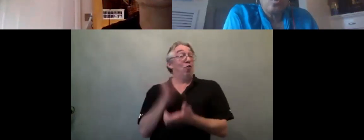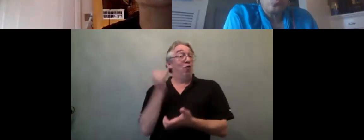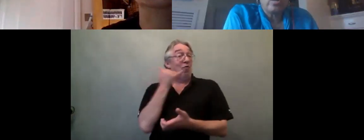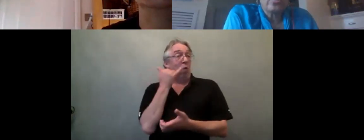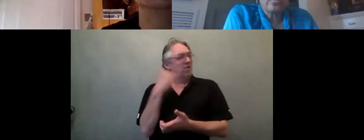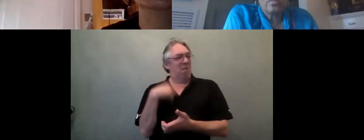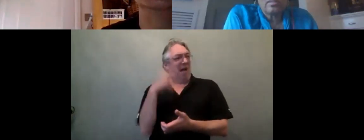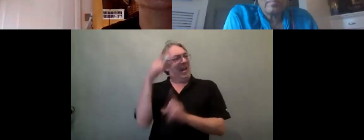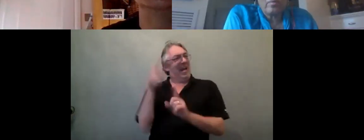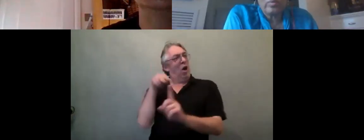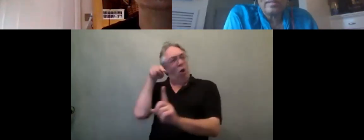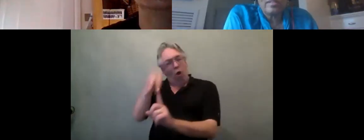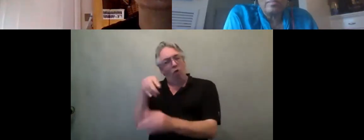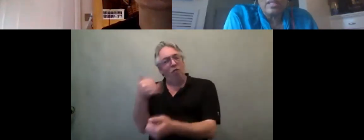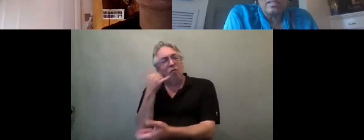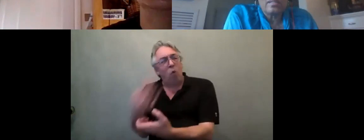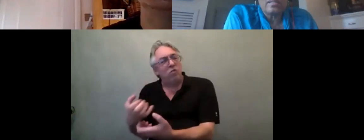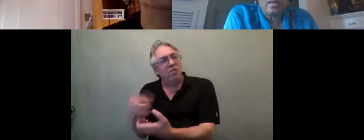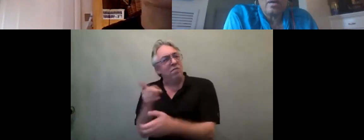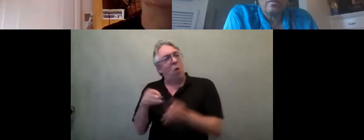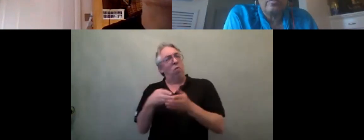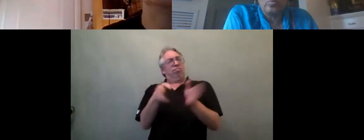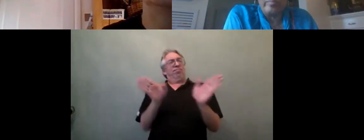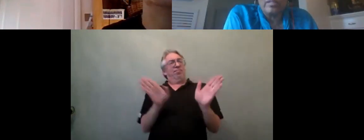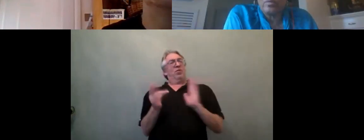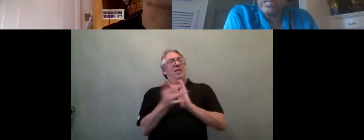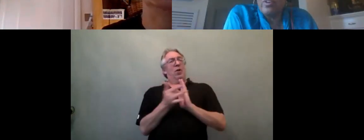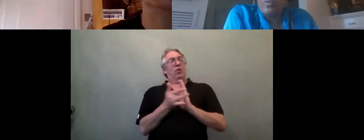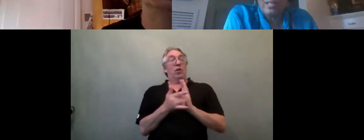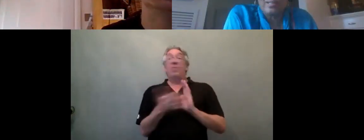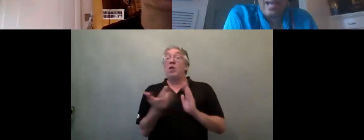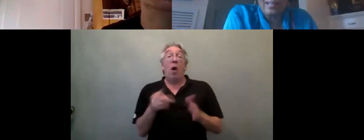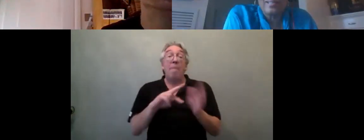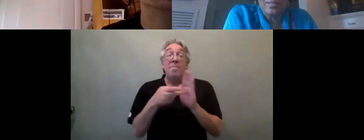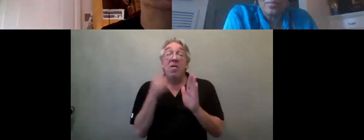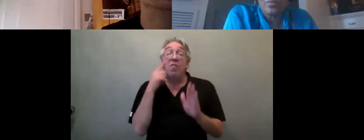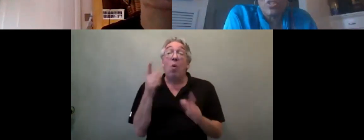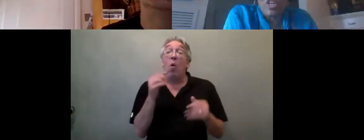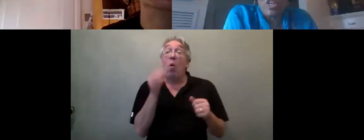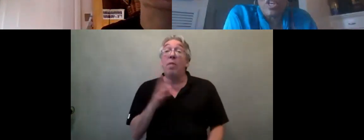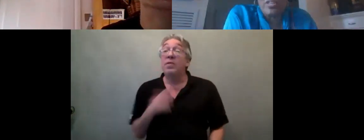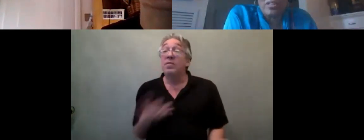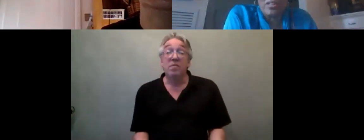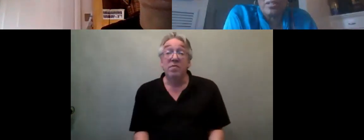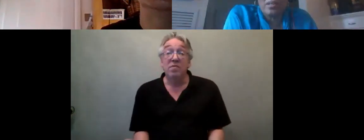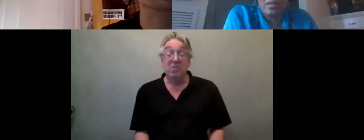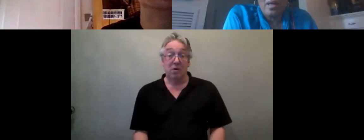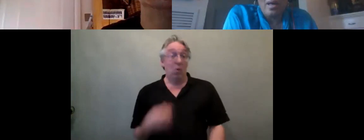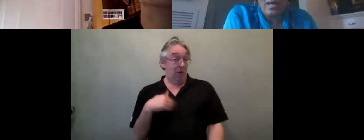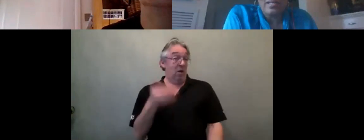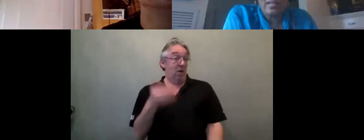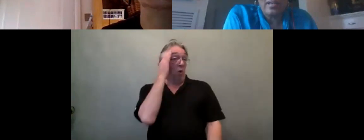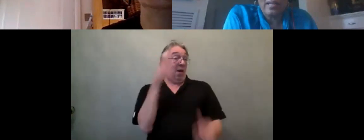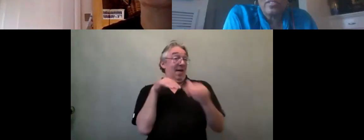technology, we also need to think about what this means for women. So we know that access is also gendered.